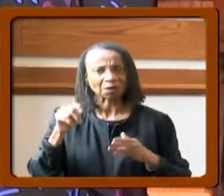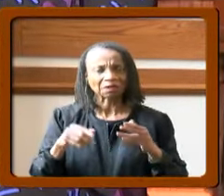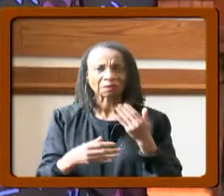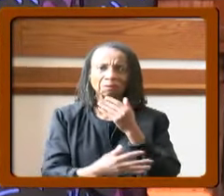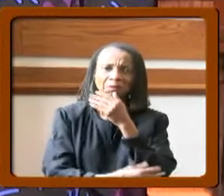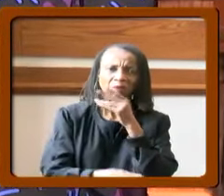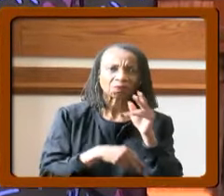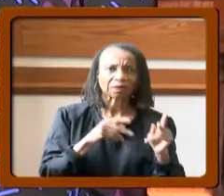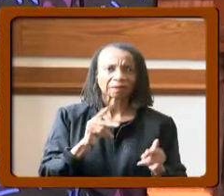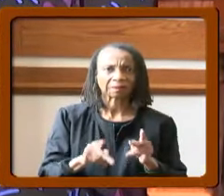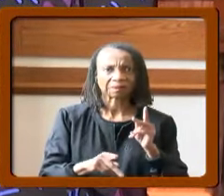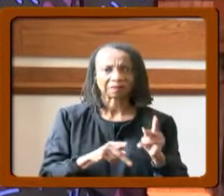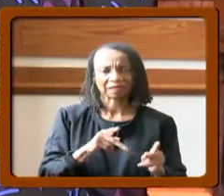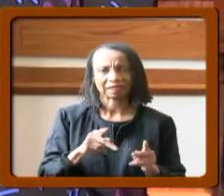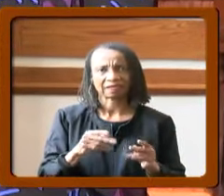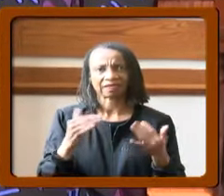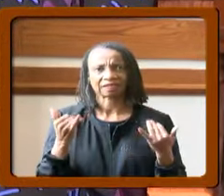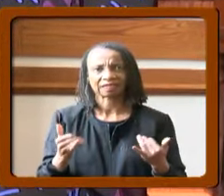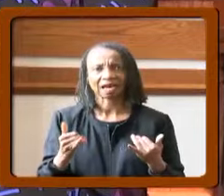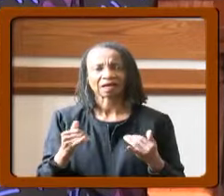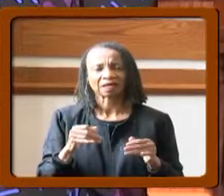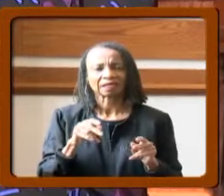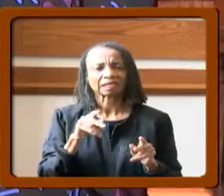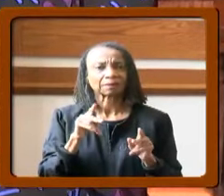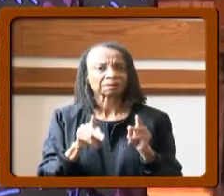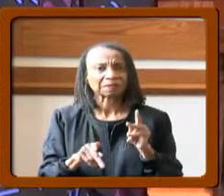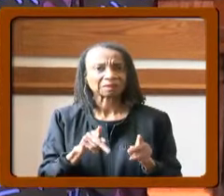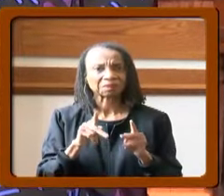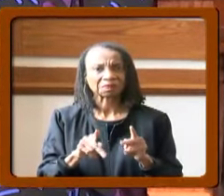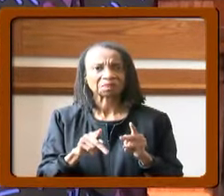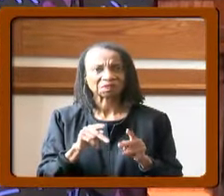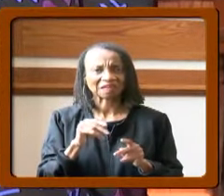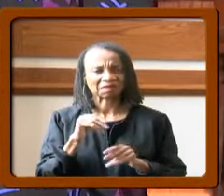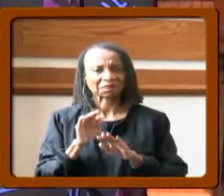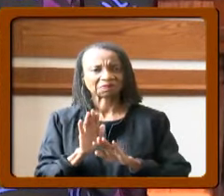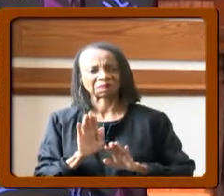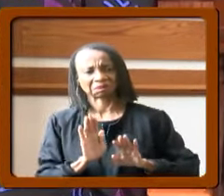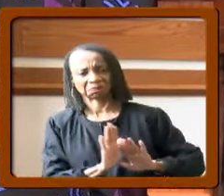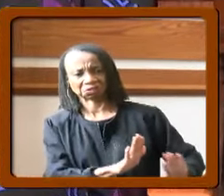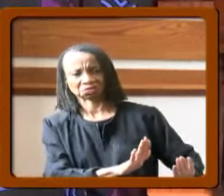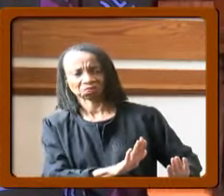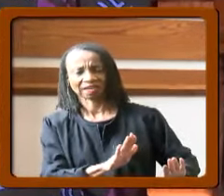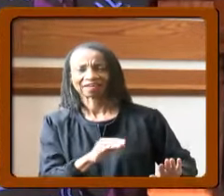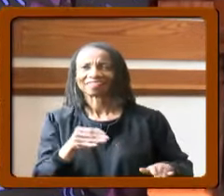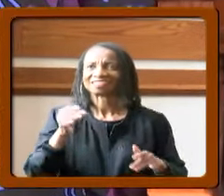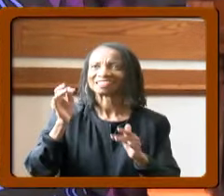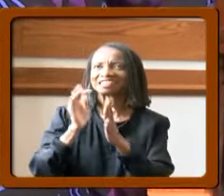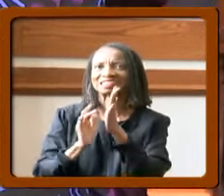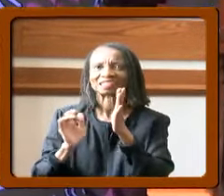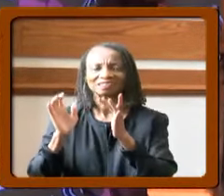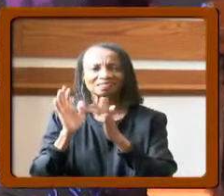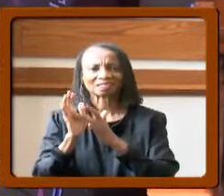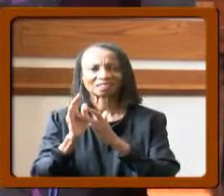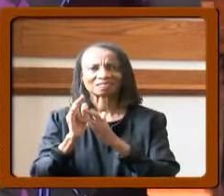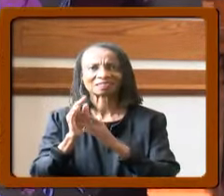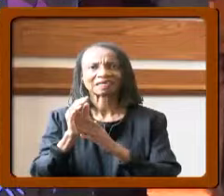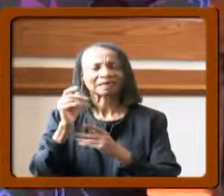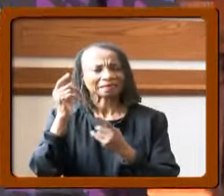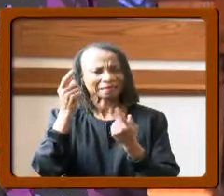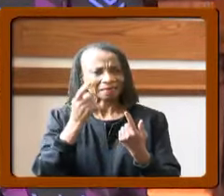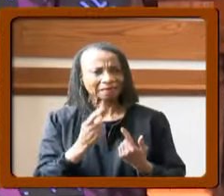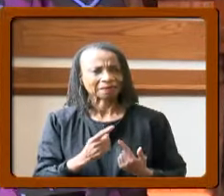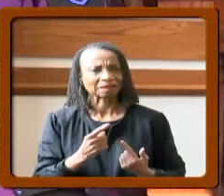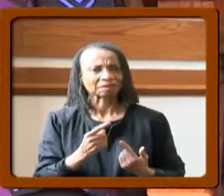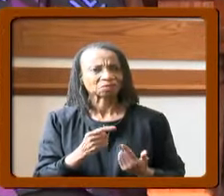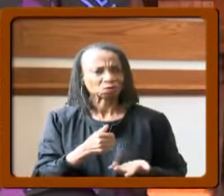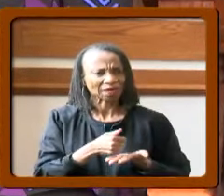centering the most marginalized members of the human family. Jesus is what God is